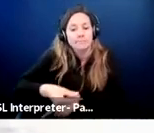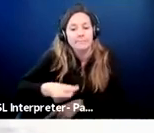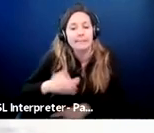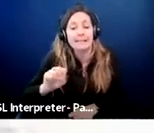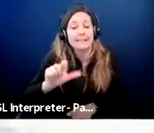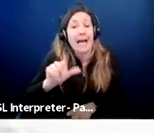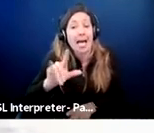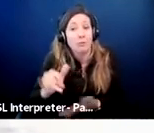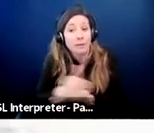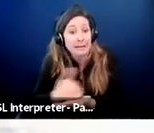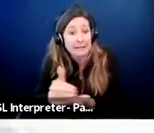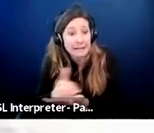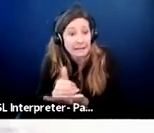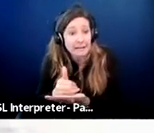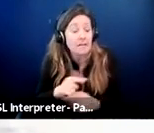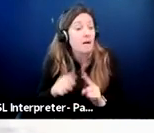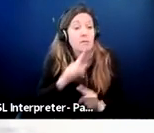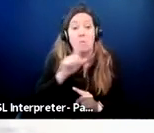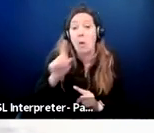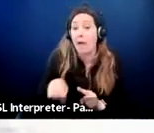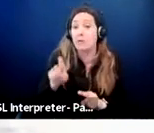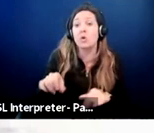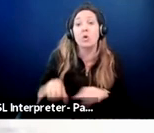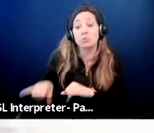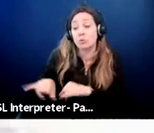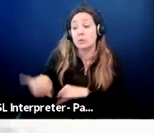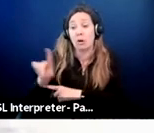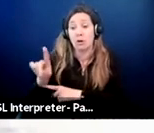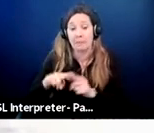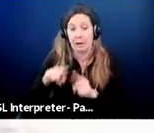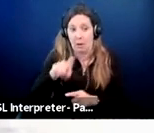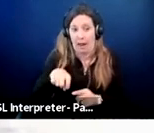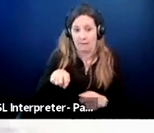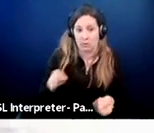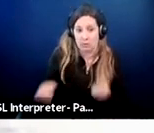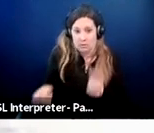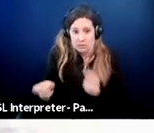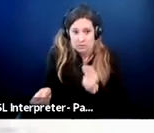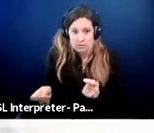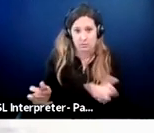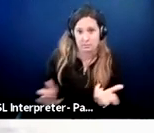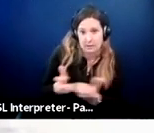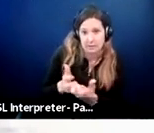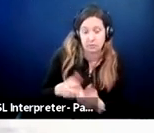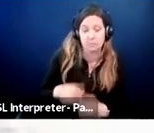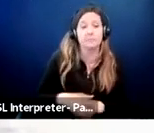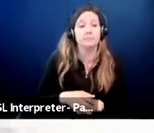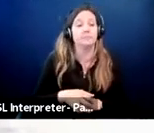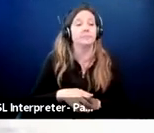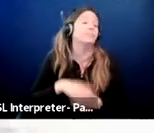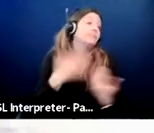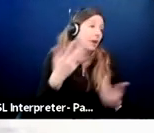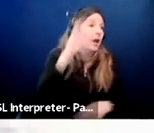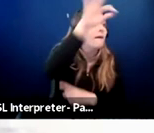be totally innovative. It could be routine R&D, but you're just doing R&D and it covers. And you've got federal and provincial funding programs